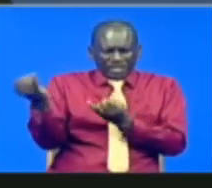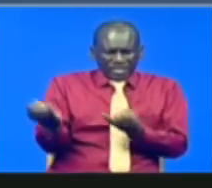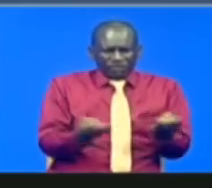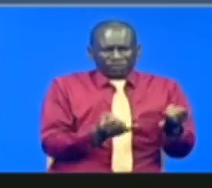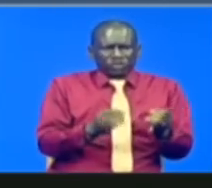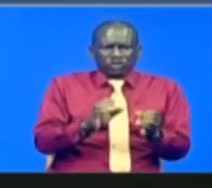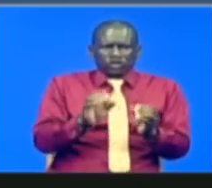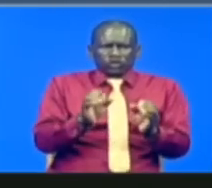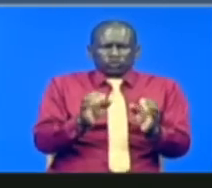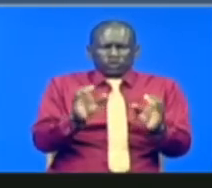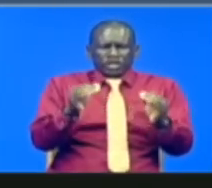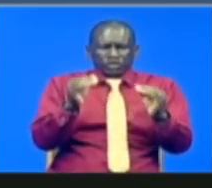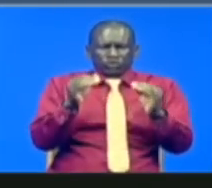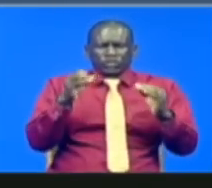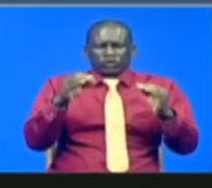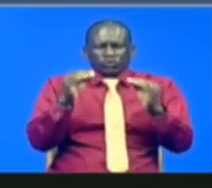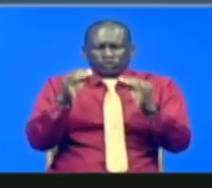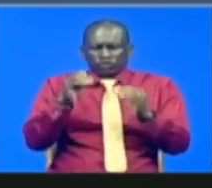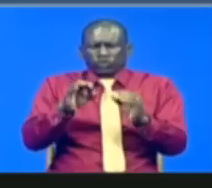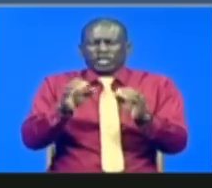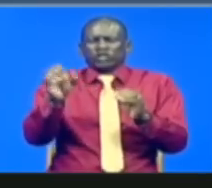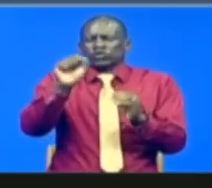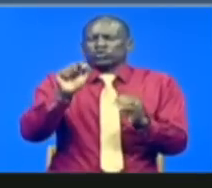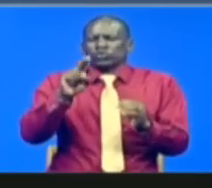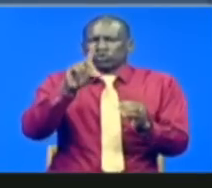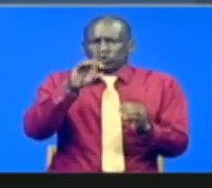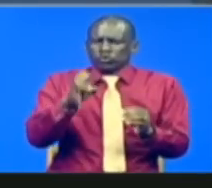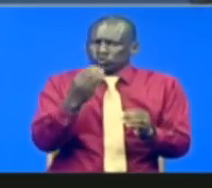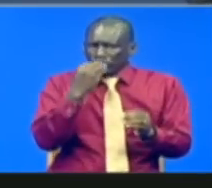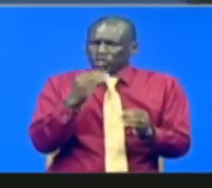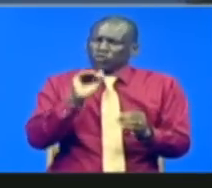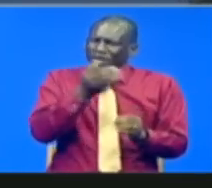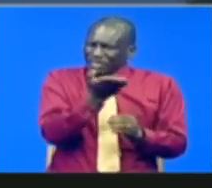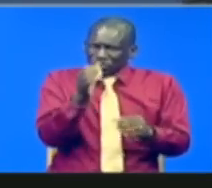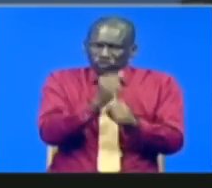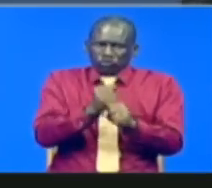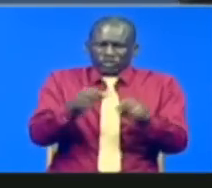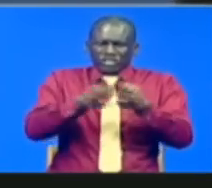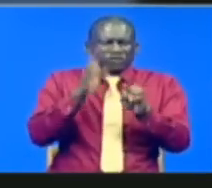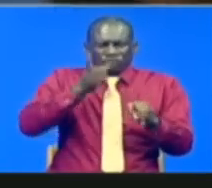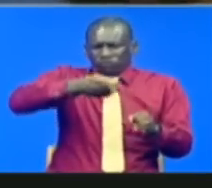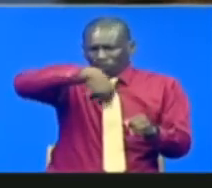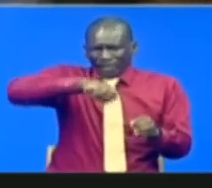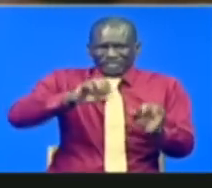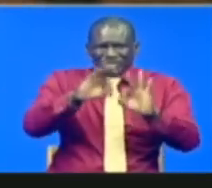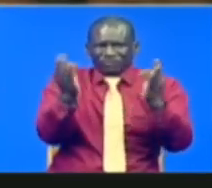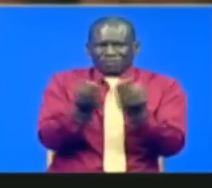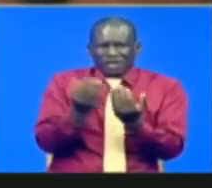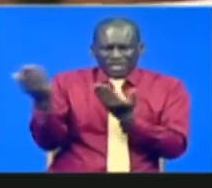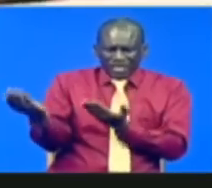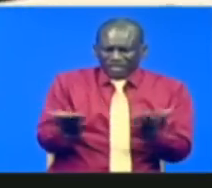studio to have any meals, just remember, we are asking you to do the same for us. Invite us